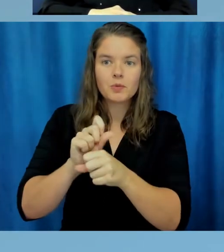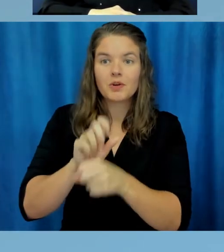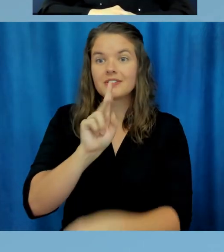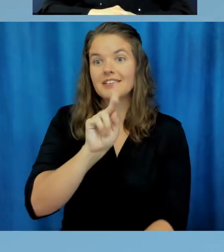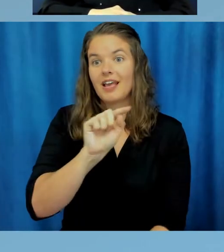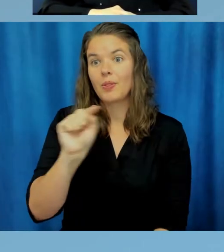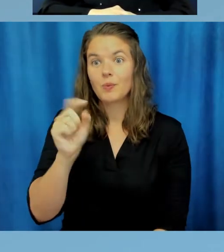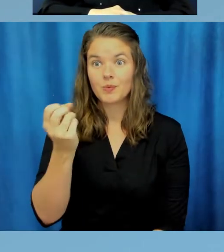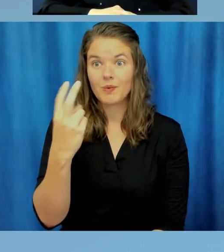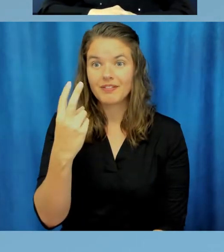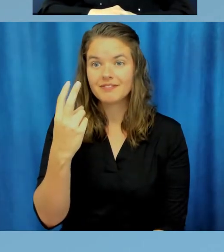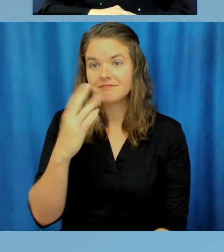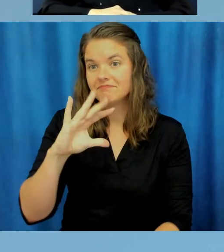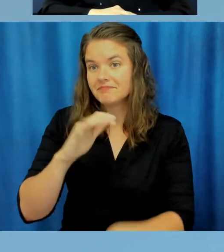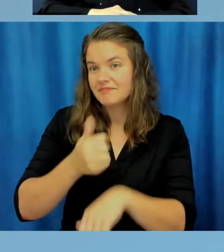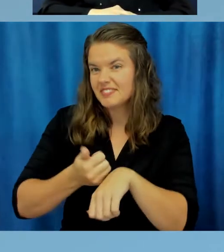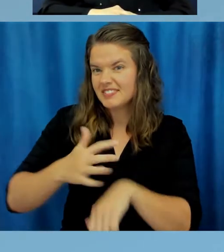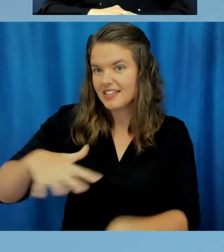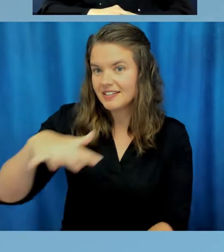through 12 setting, and